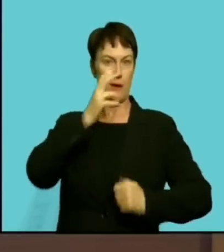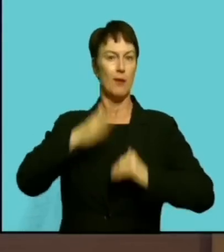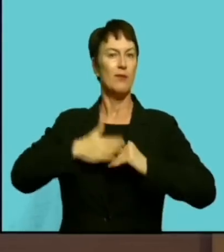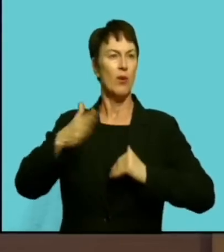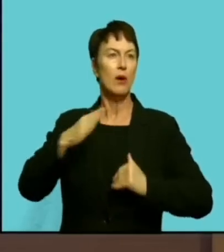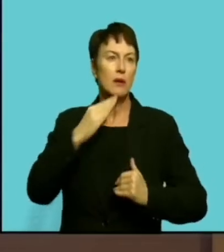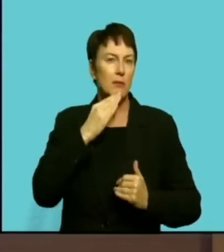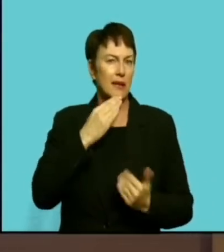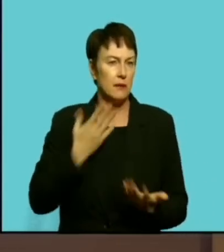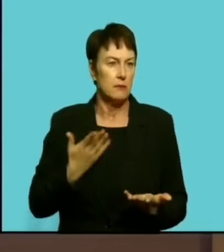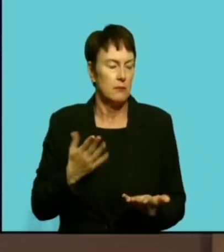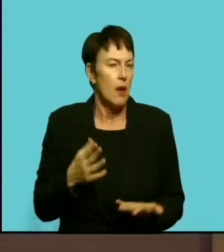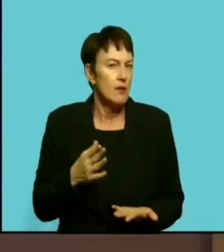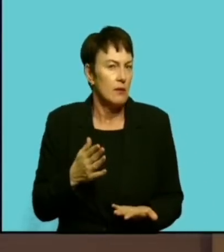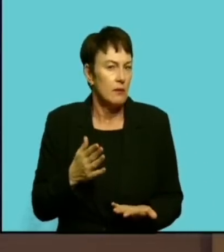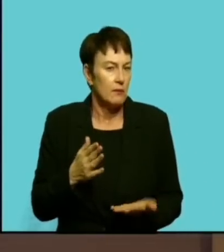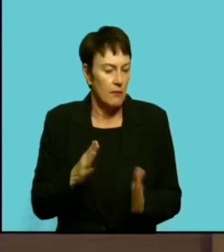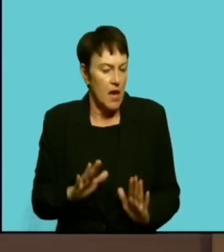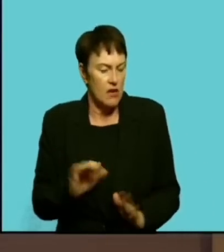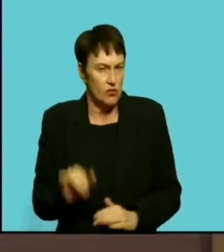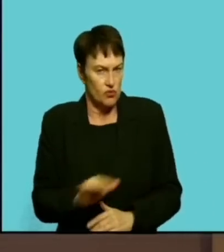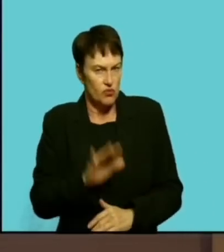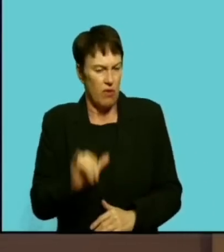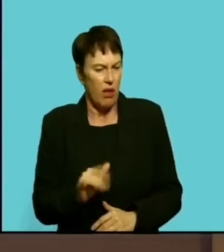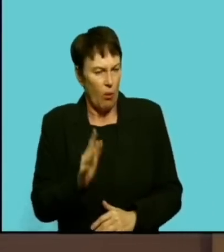financing conditions in